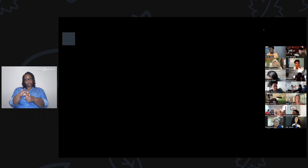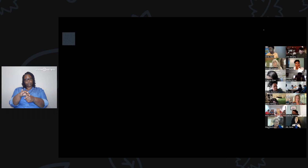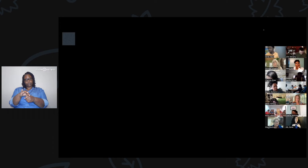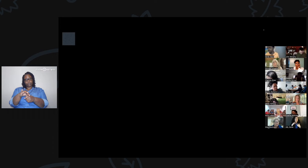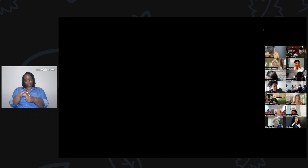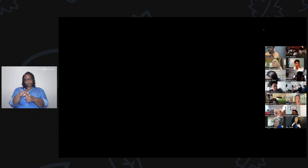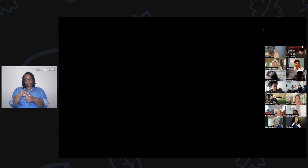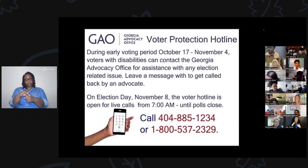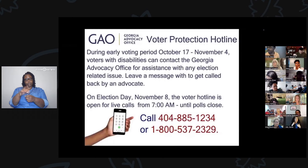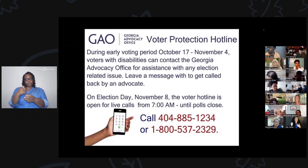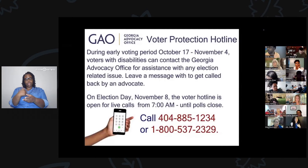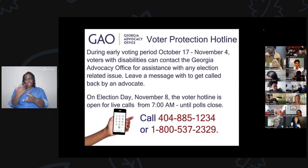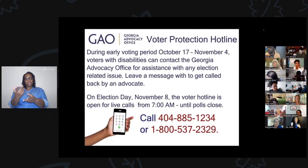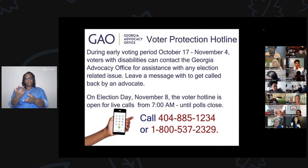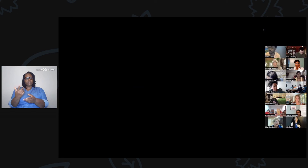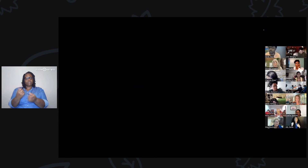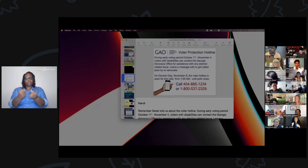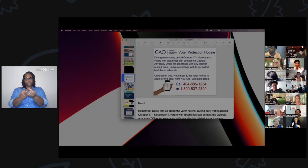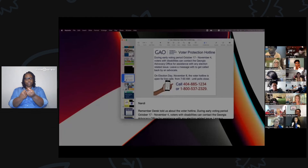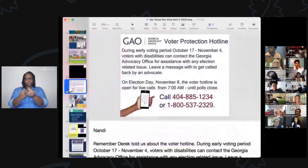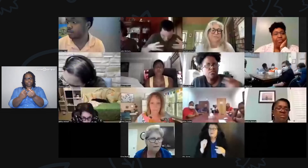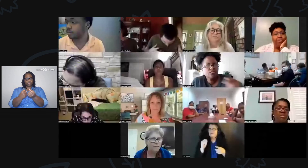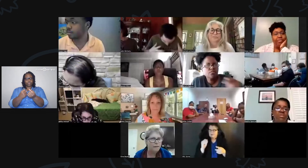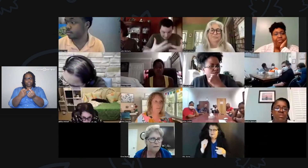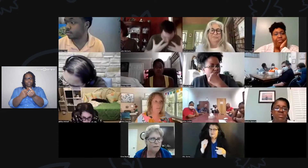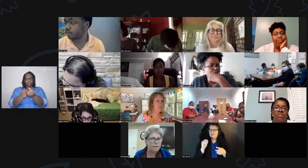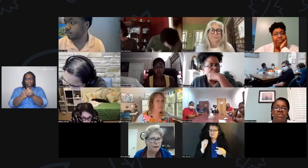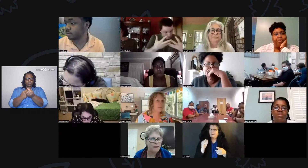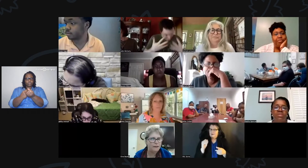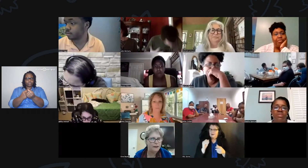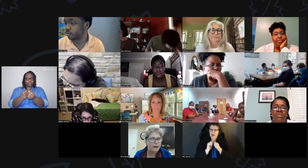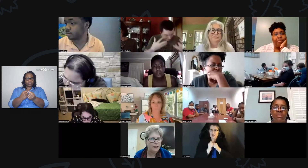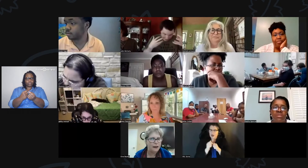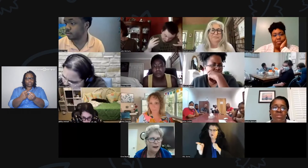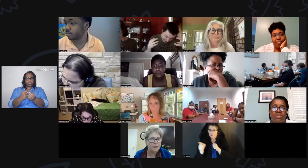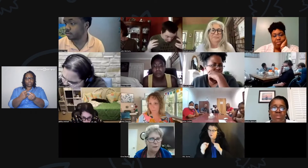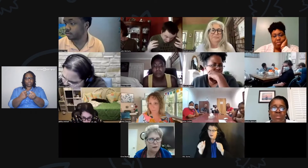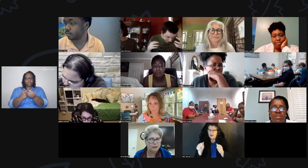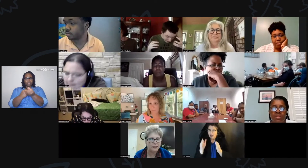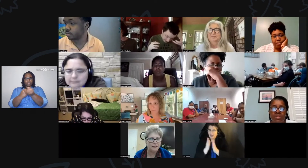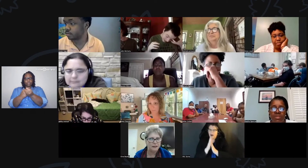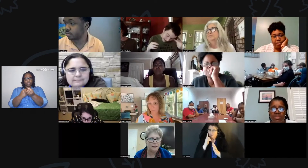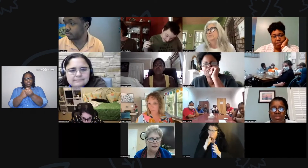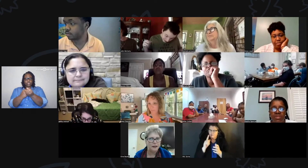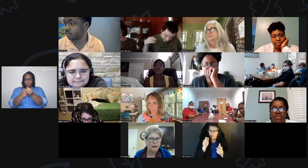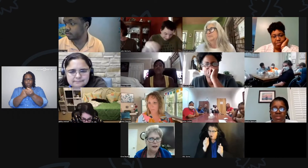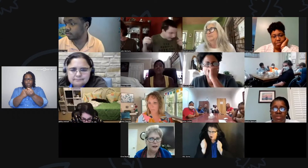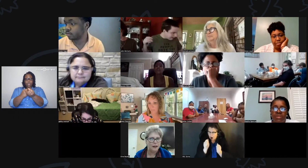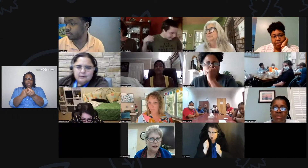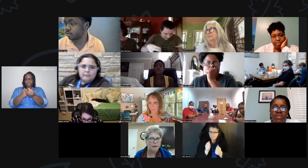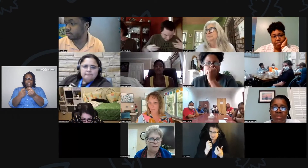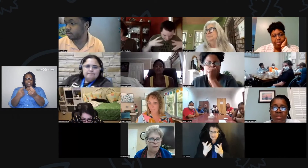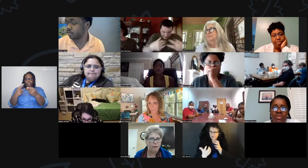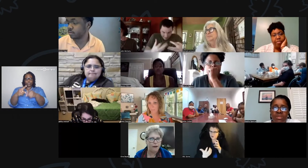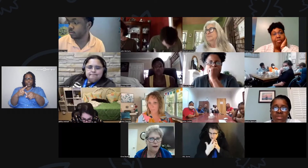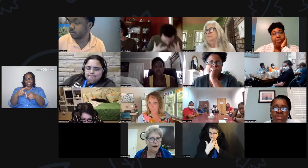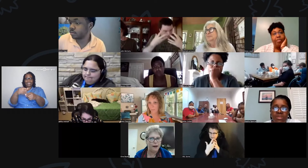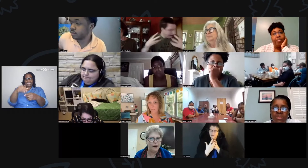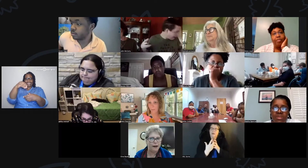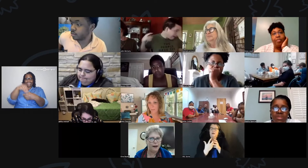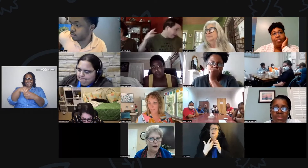accommodations when you vote in person